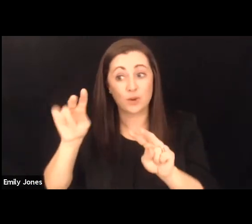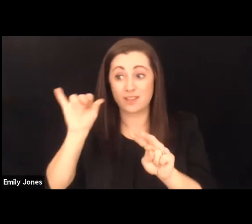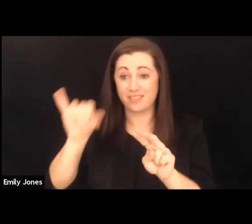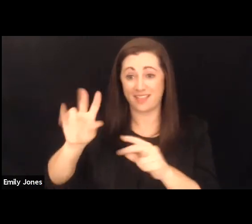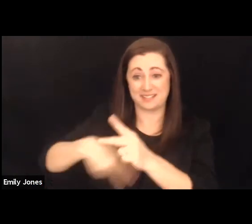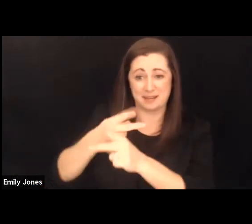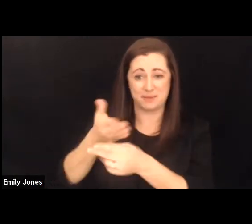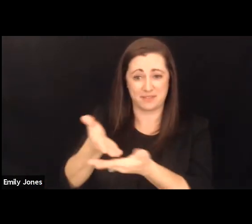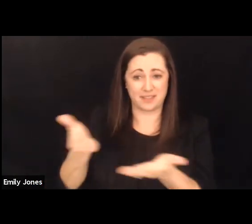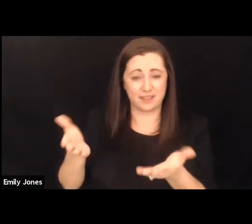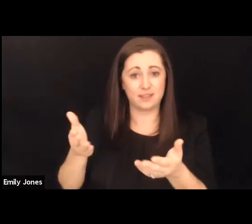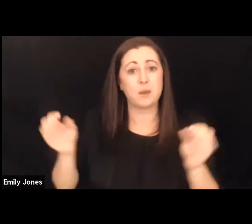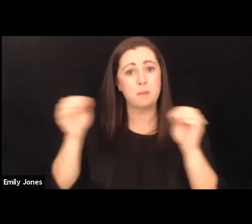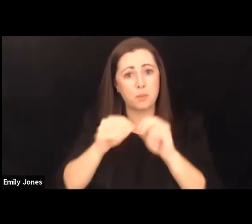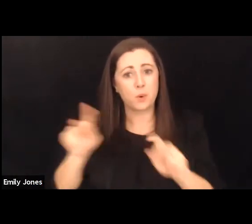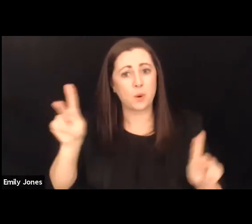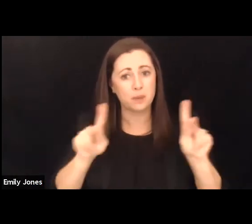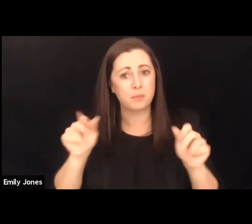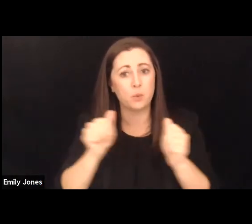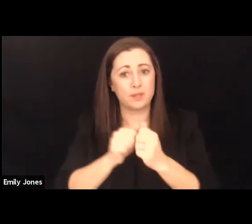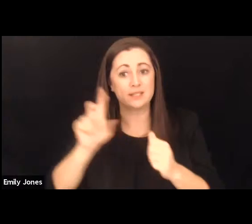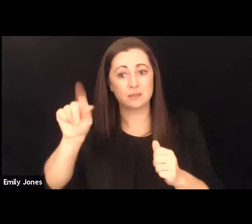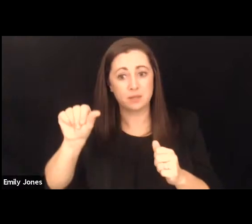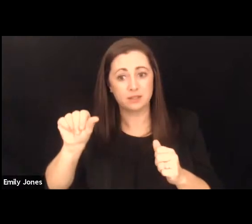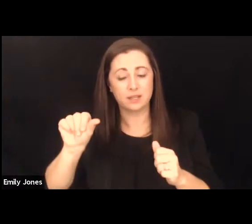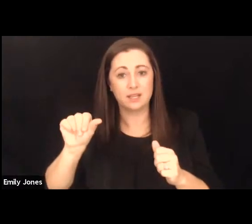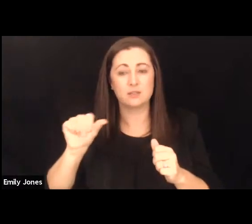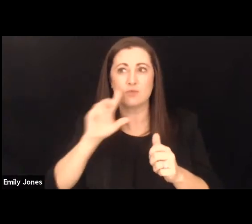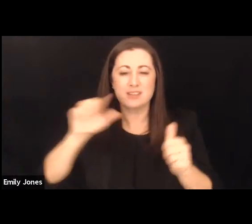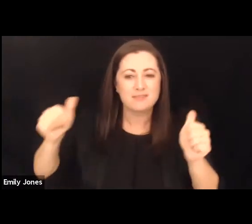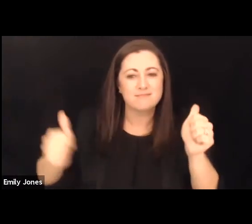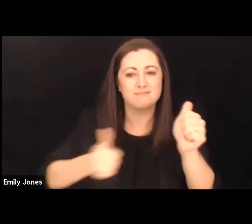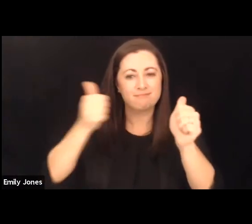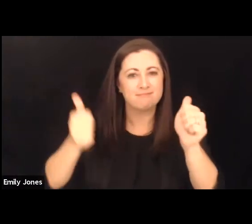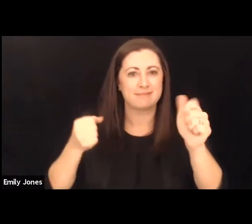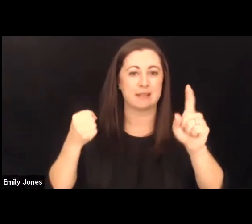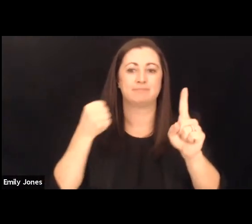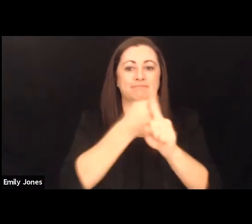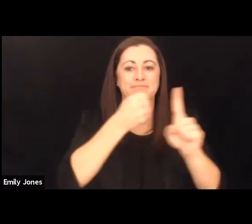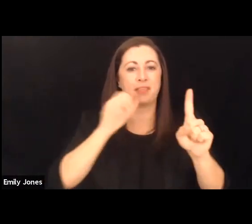with disabilities fulfilling their dreams and their aspirations.